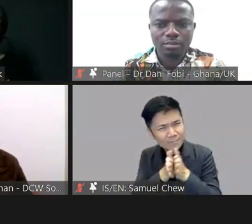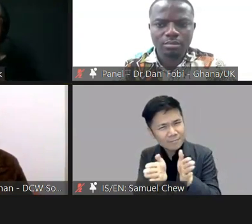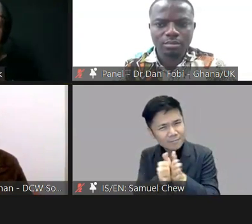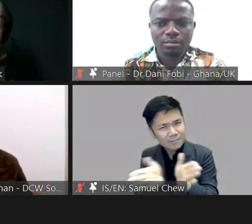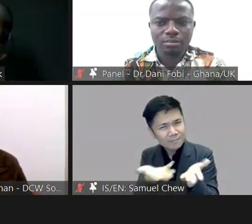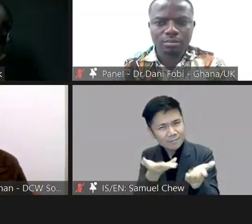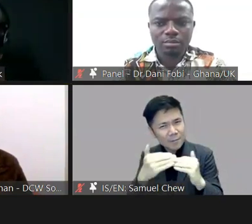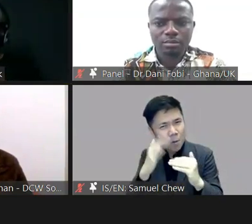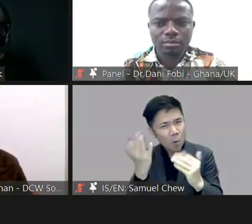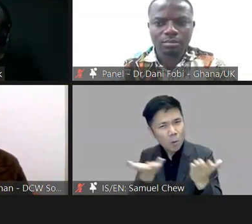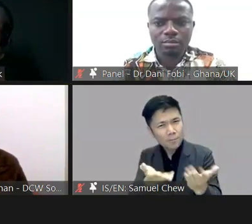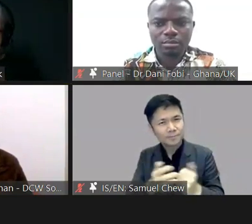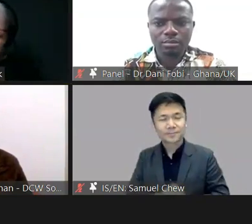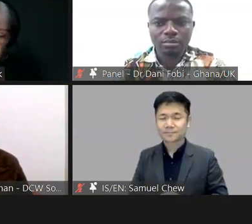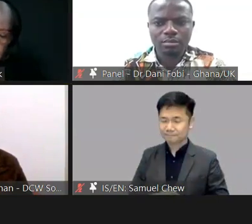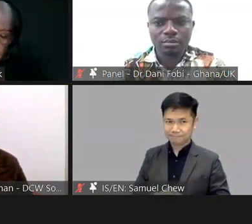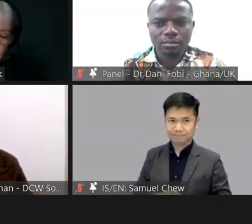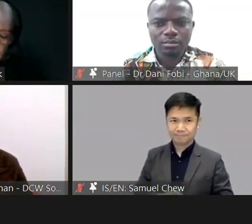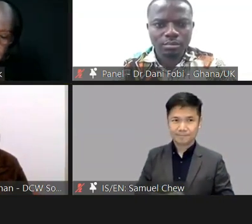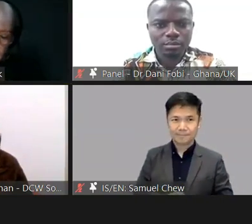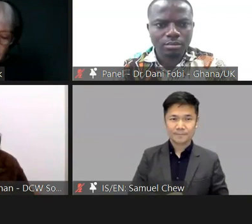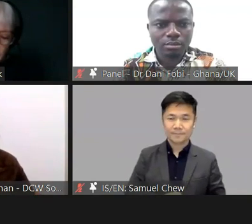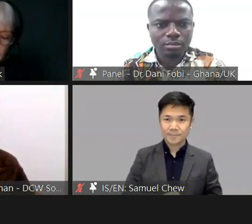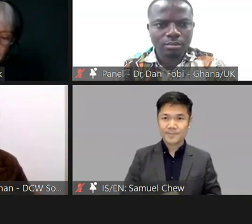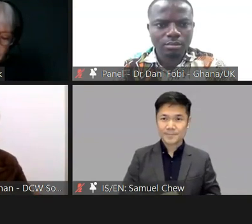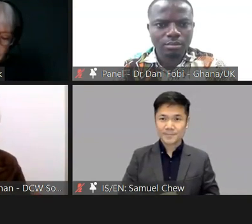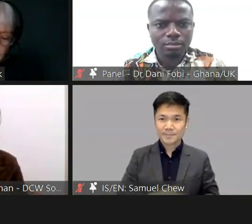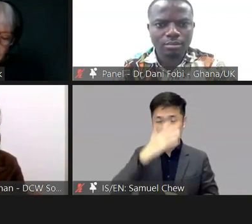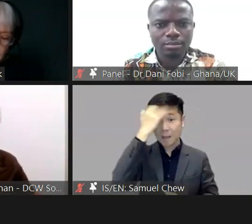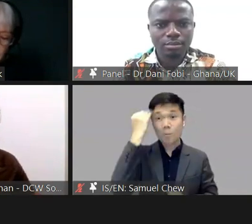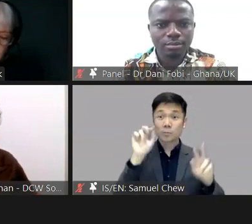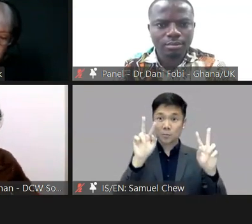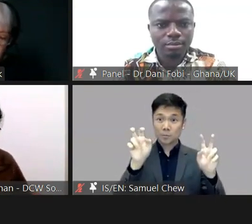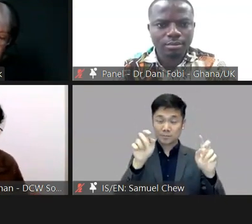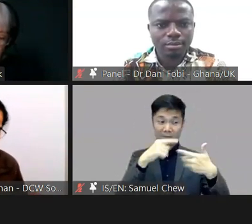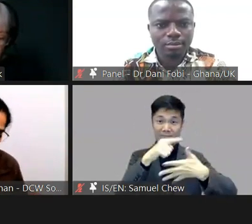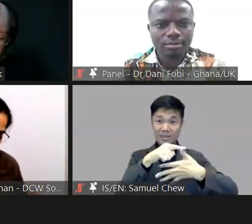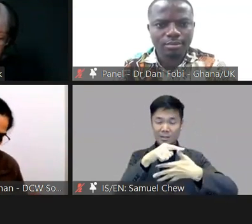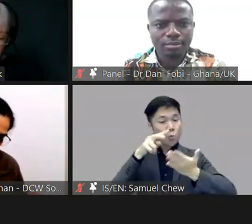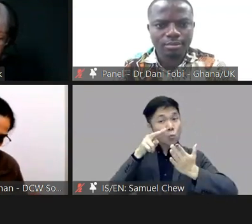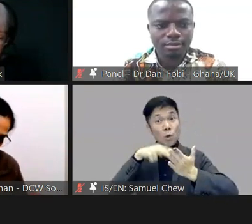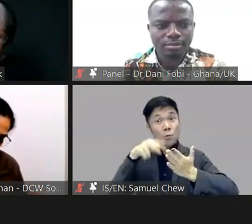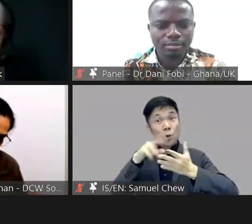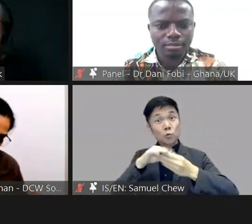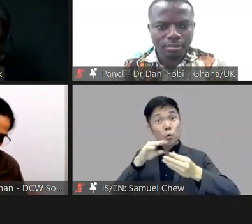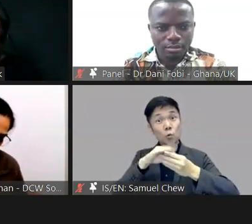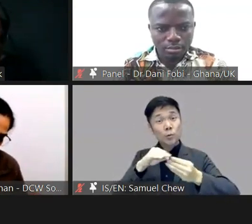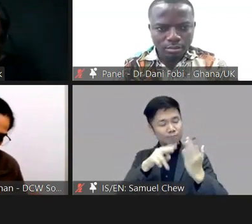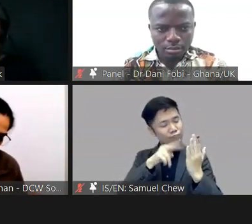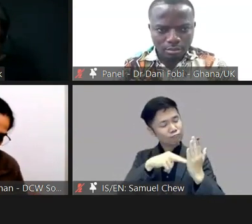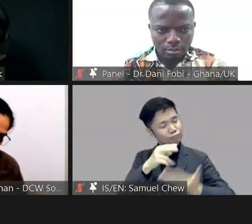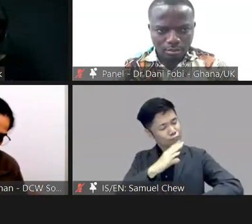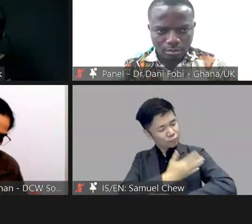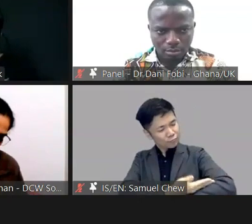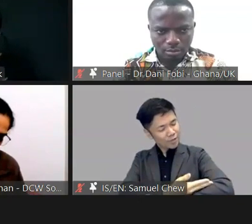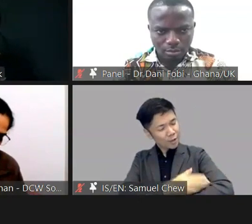Yeah, thank you very much. When you talk about reading of storybooks, especially for the deaf children who are very young,